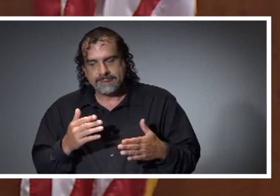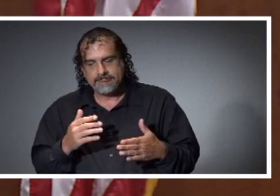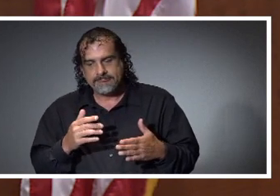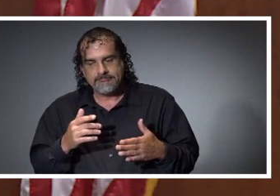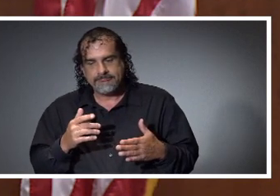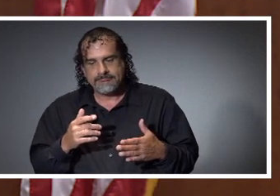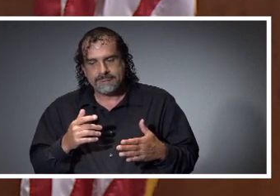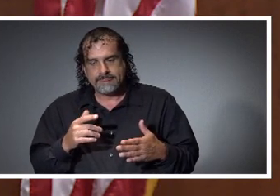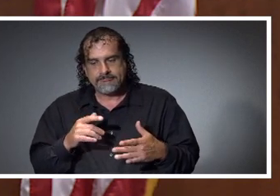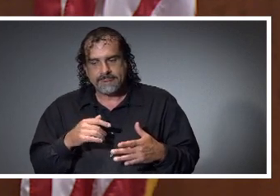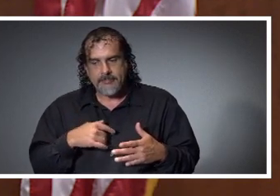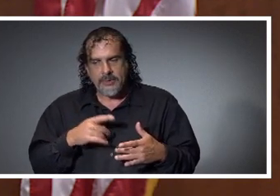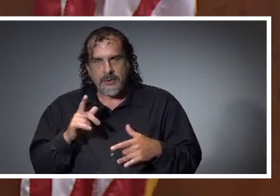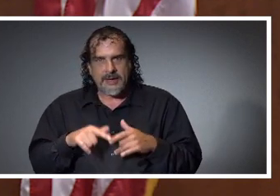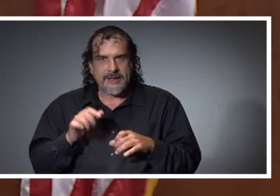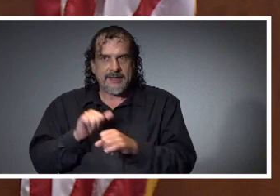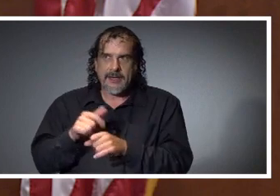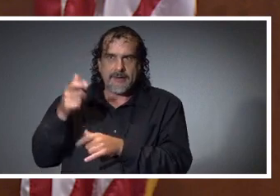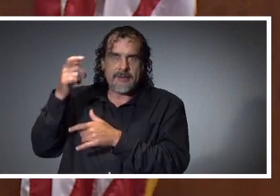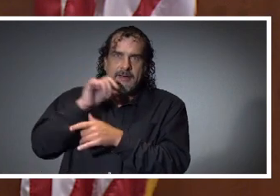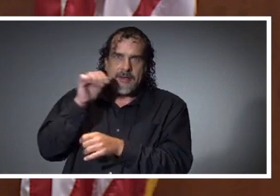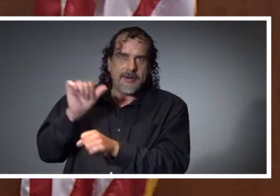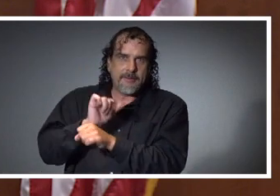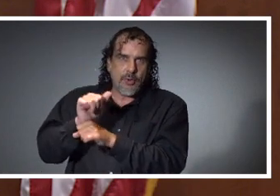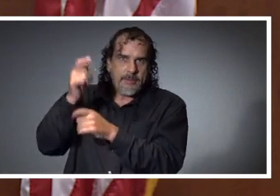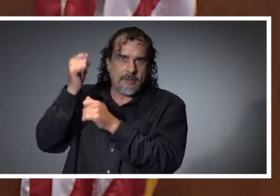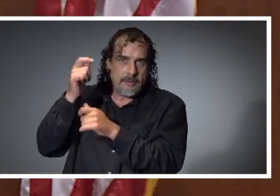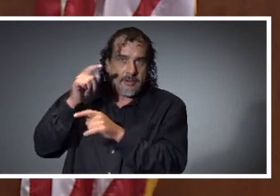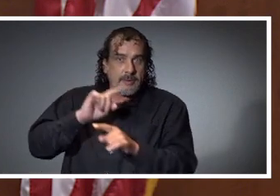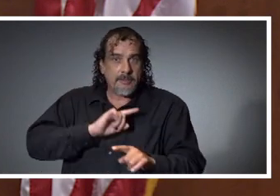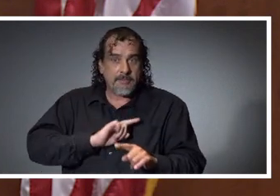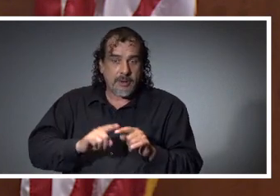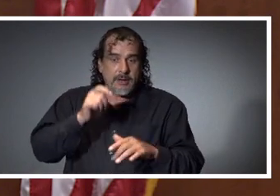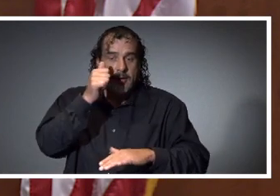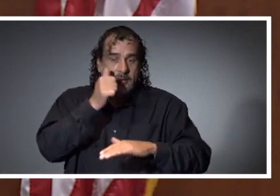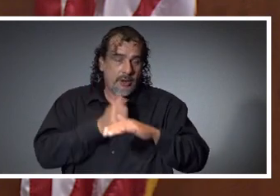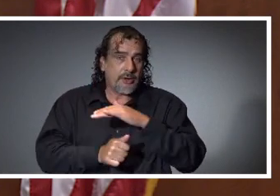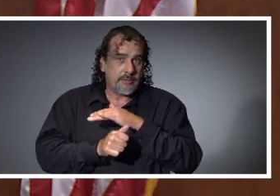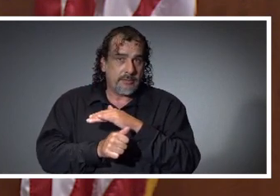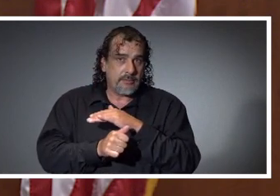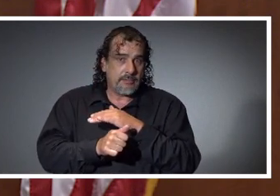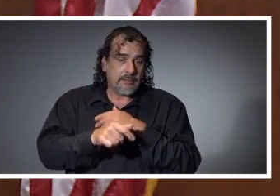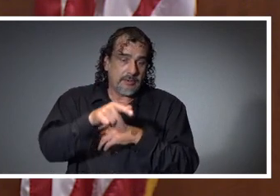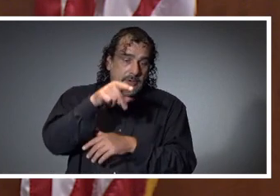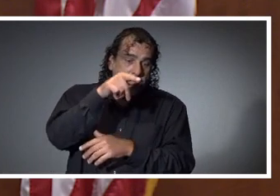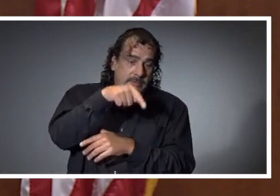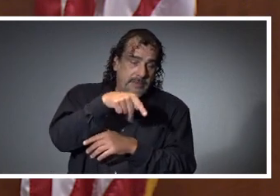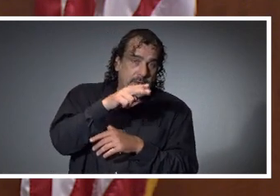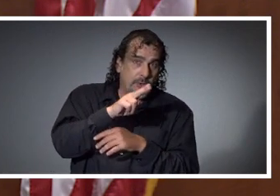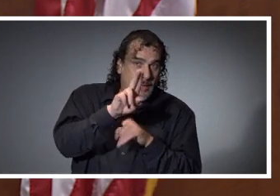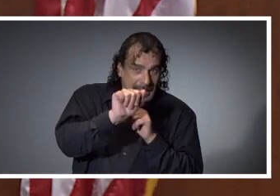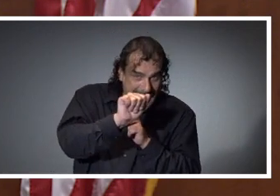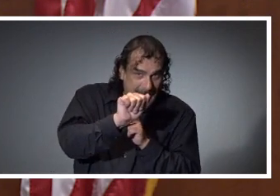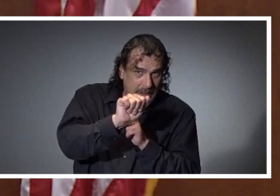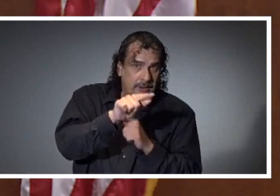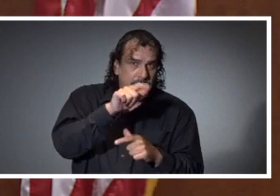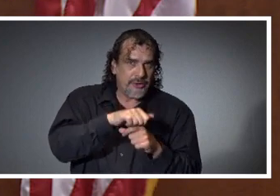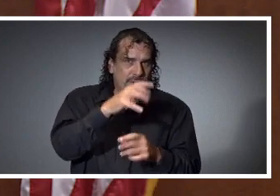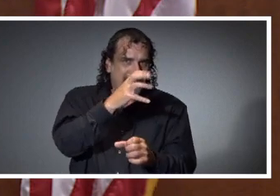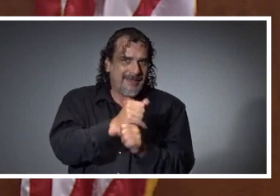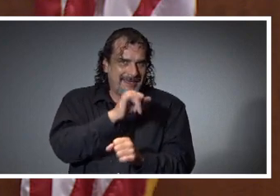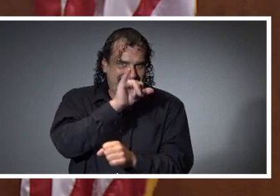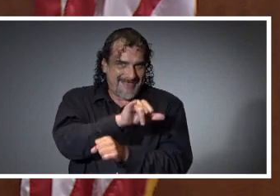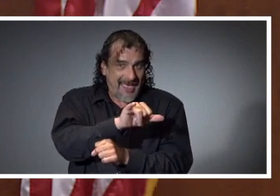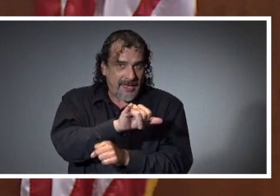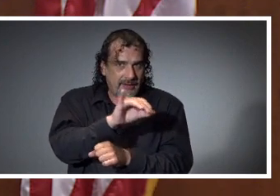for typical state benefits, but you are eligible for the PUA under the Federal